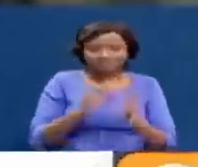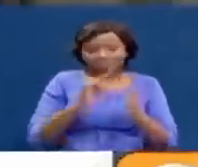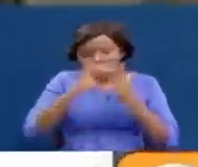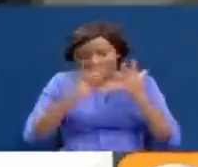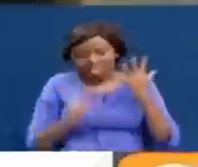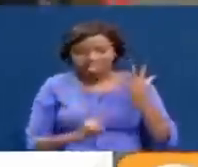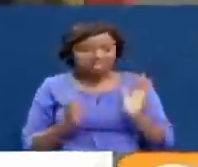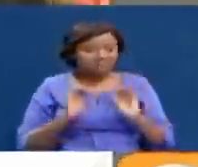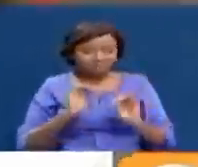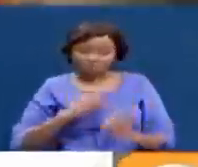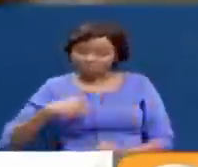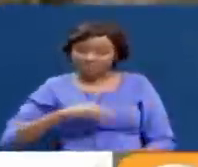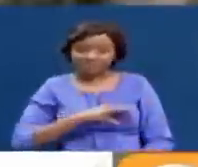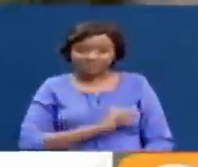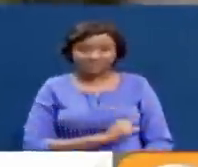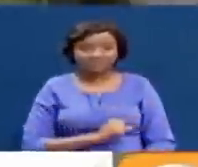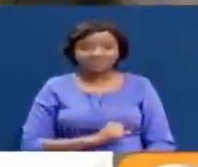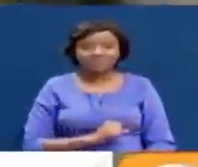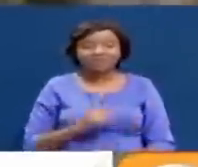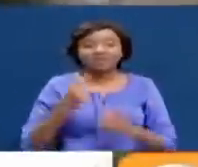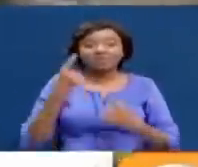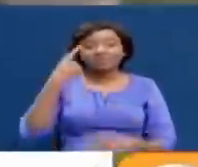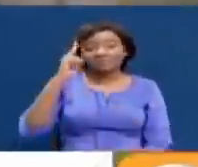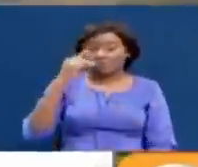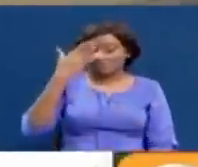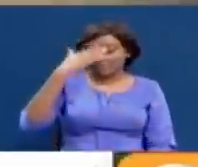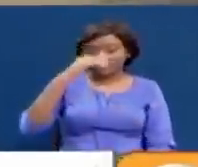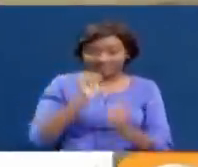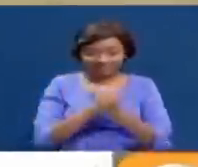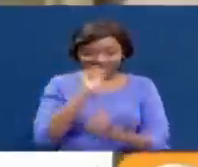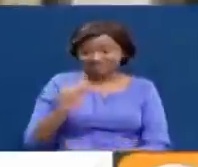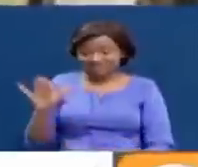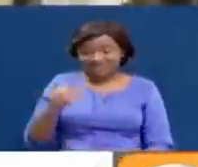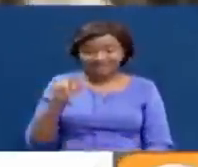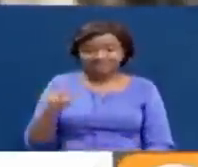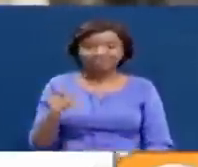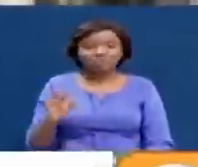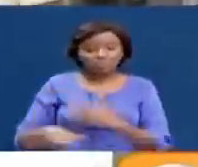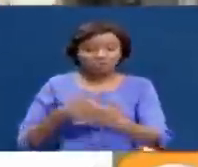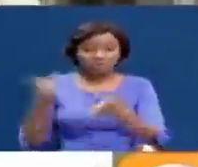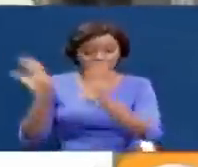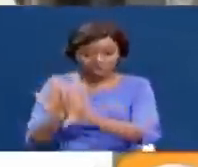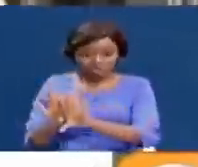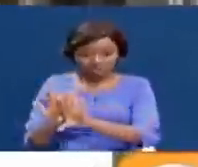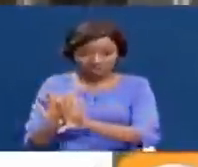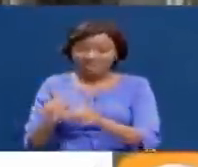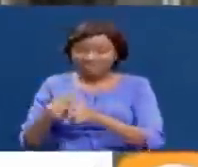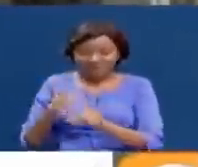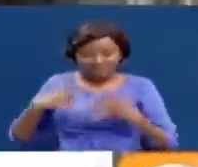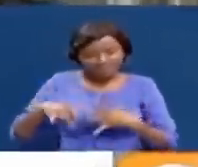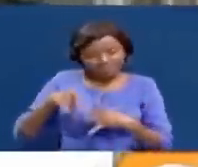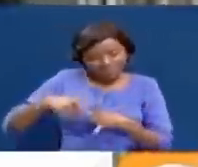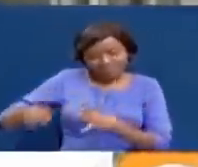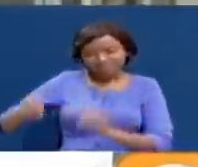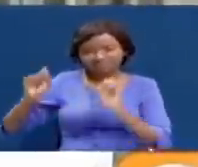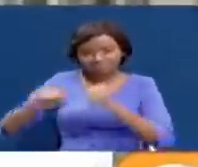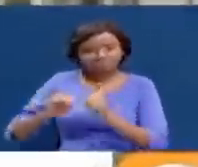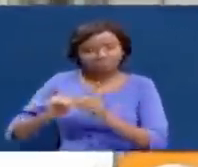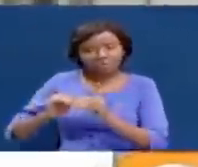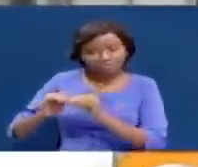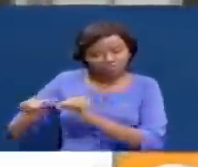do. For 15 days, Old Town will now experience a partial lockdown. Even though its residents can move freely